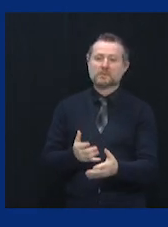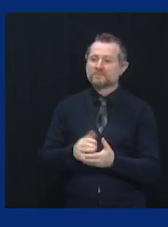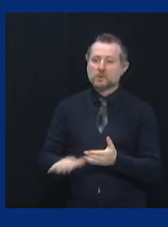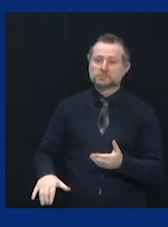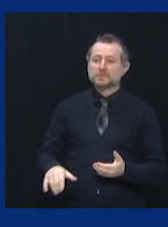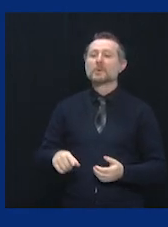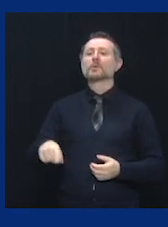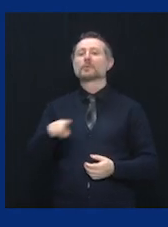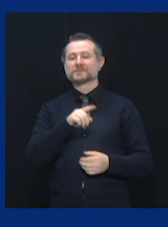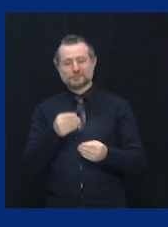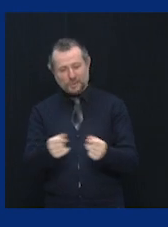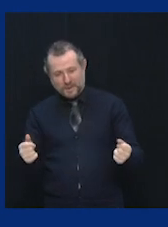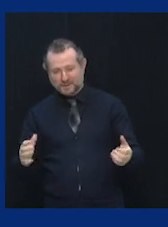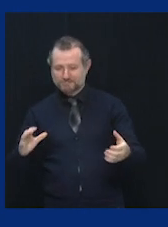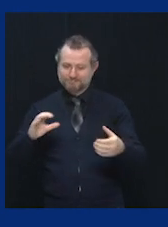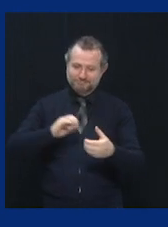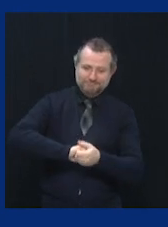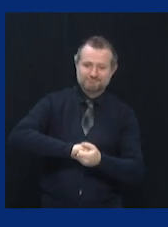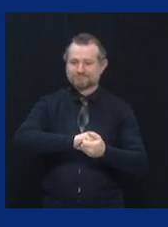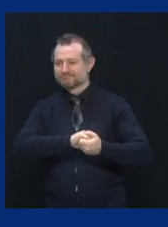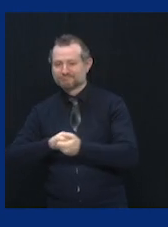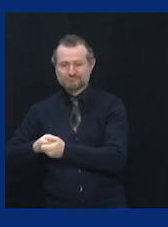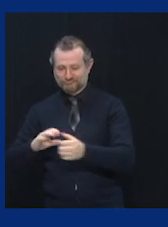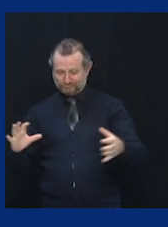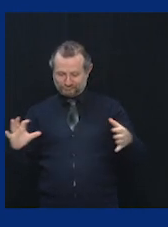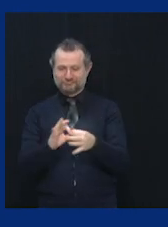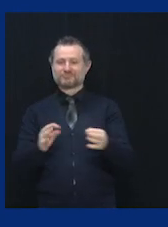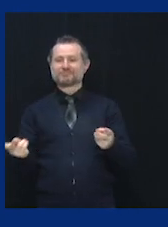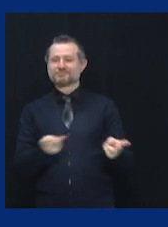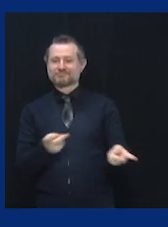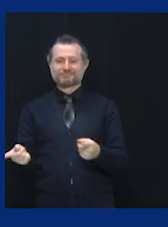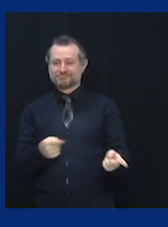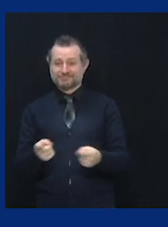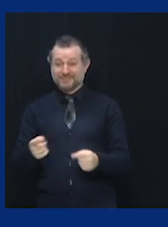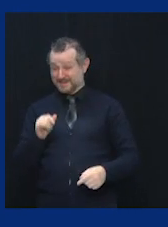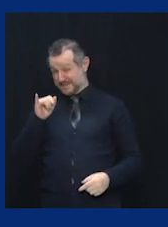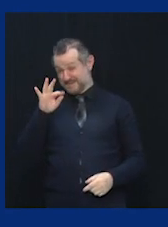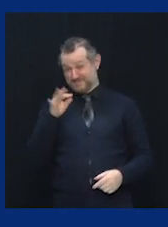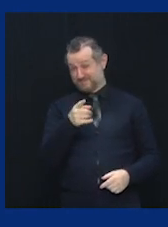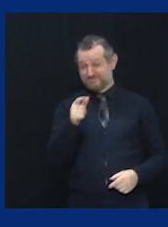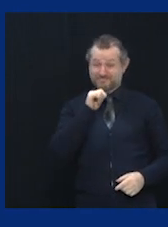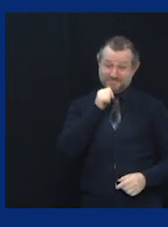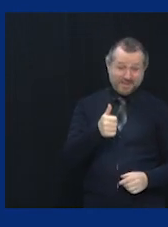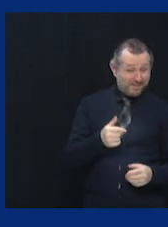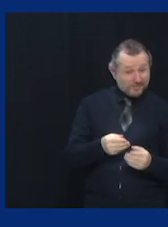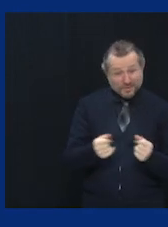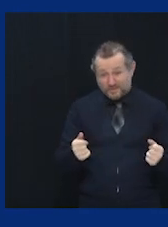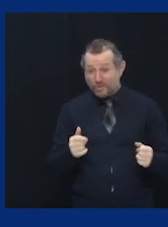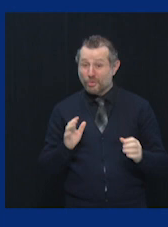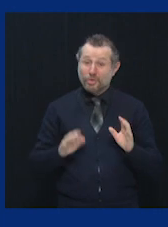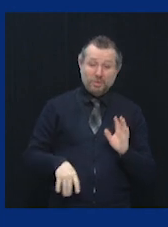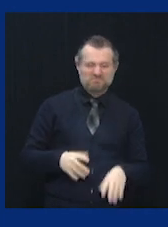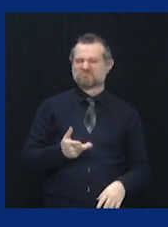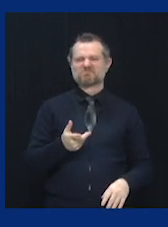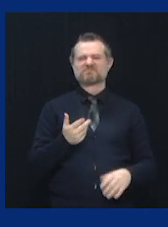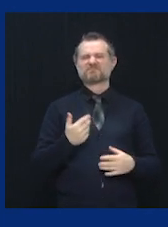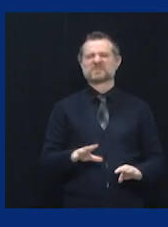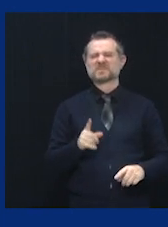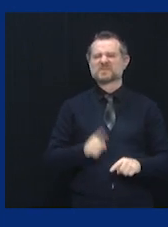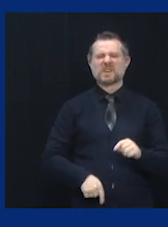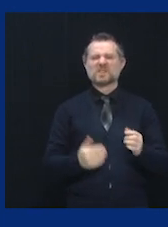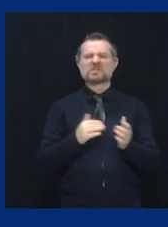we have to get it done quickly because you're not going to rebuild a city if people don't feel